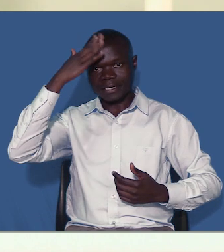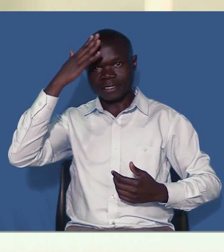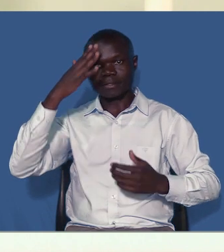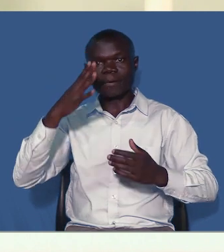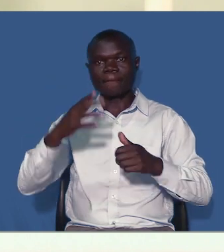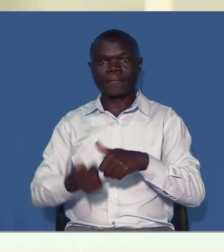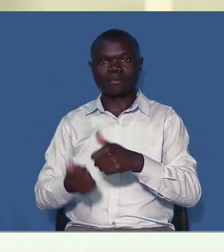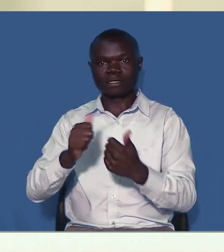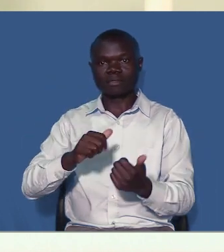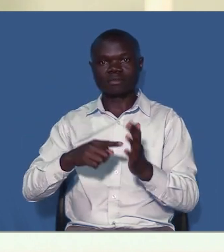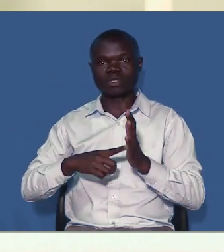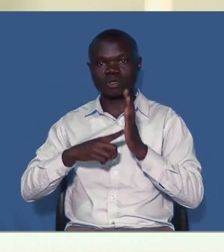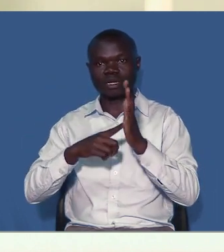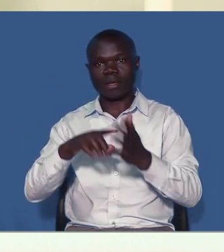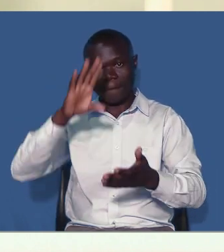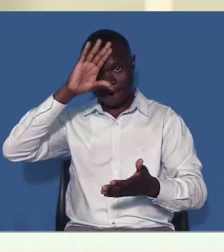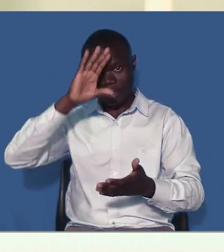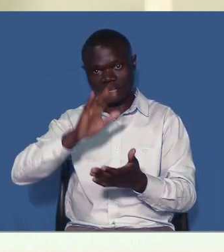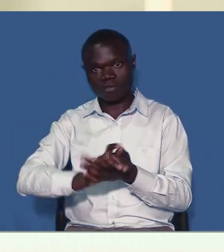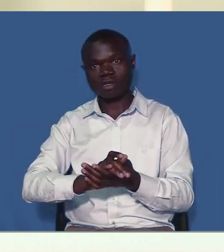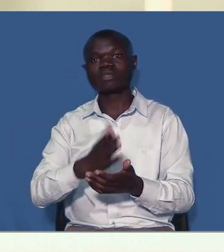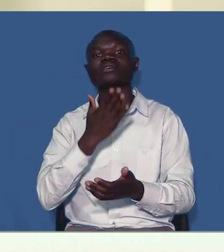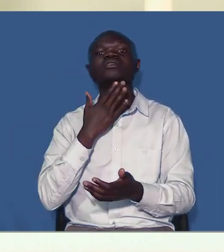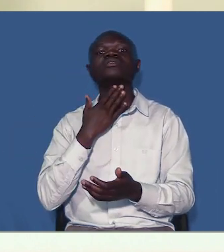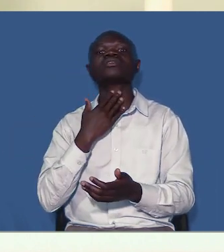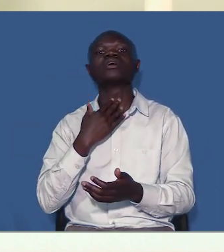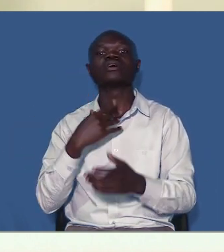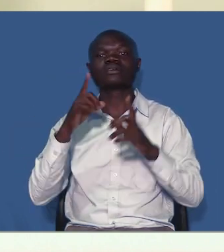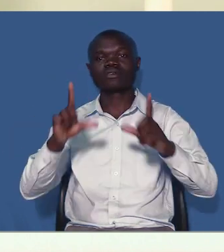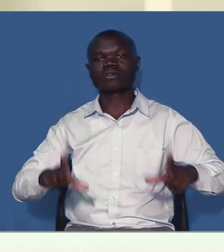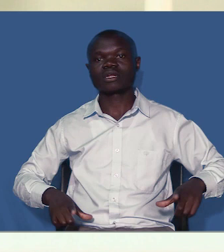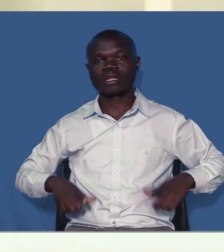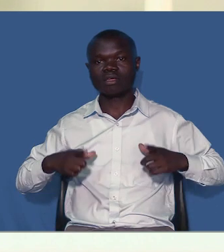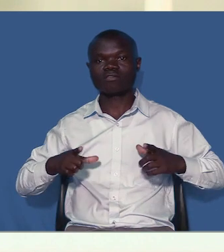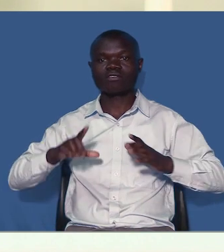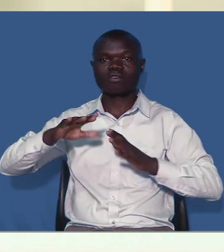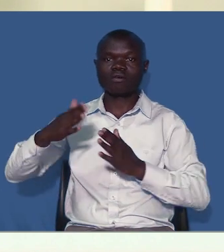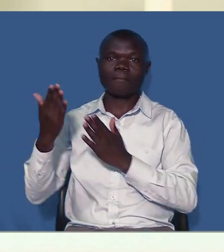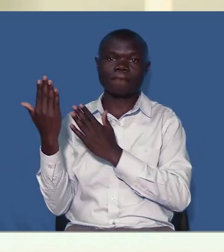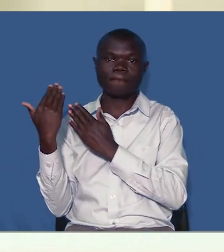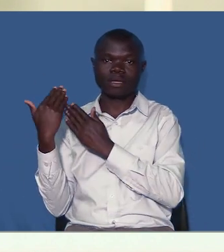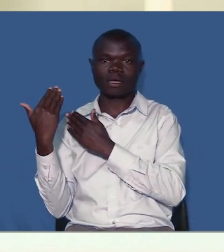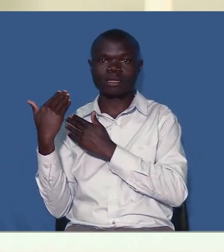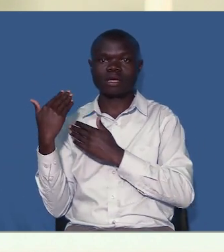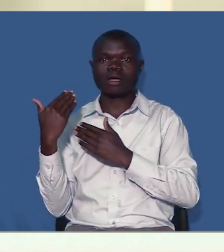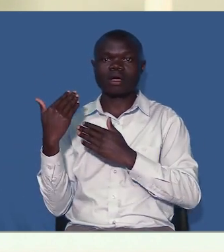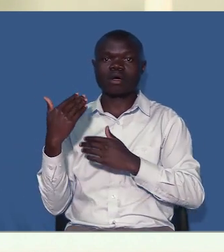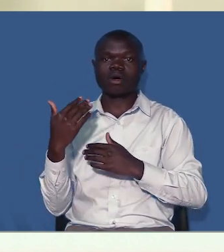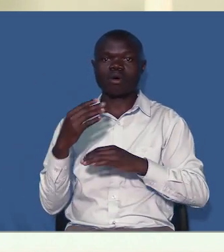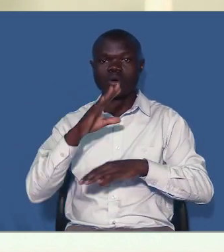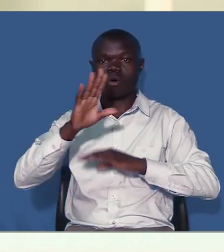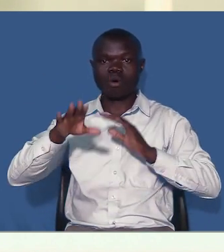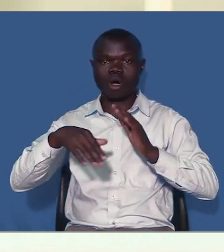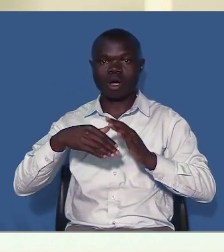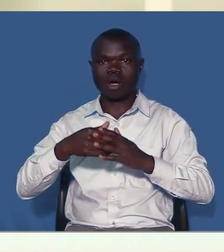Baptism symbolizes the believer's desire, or our desire, to leave behind our old ways of life and